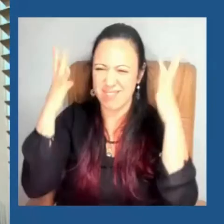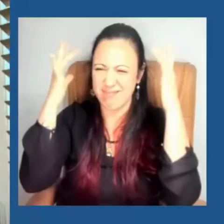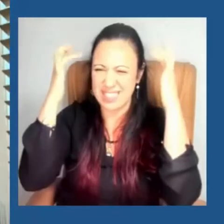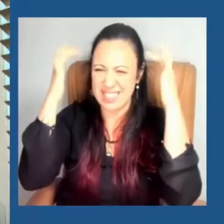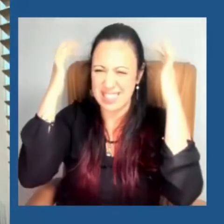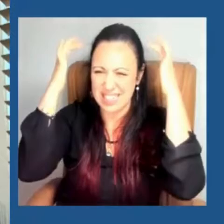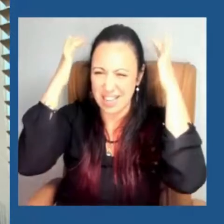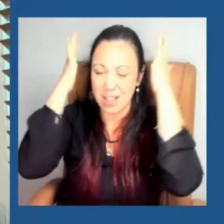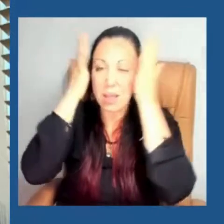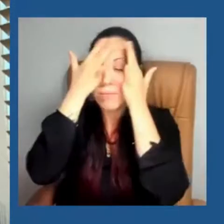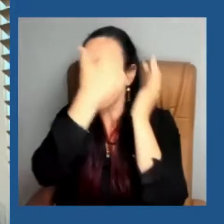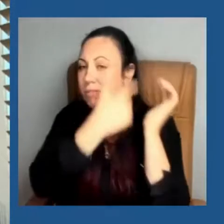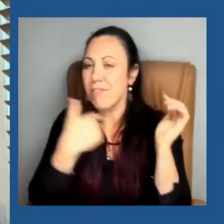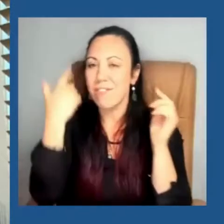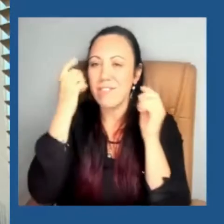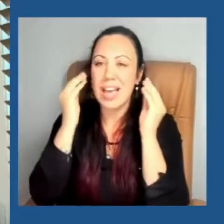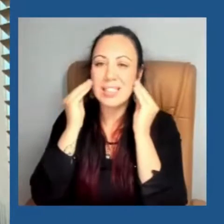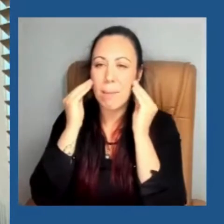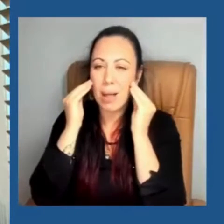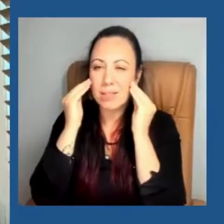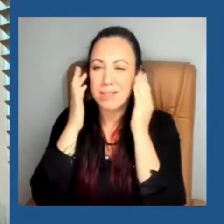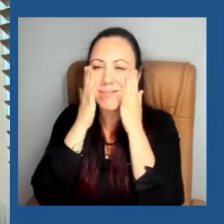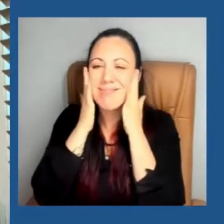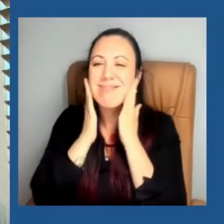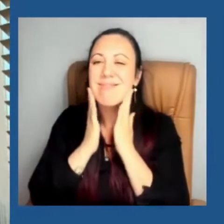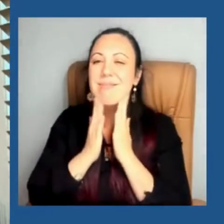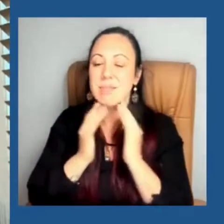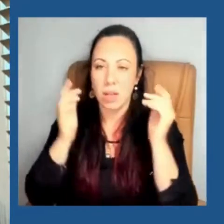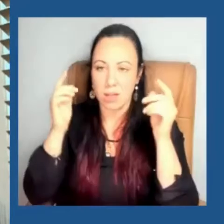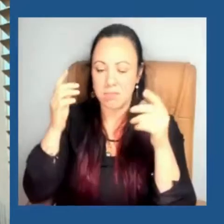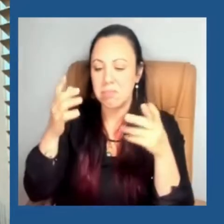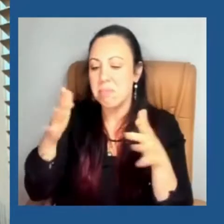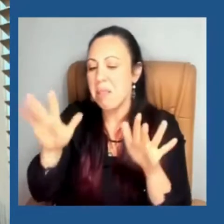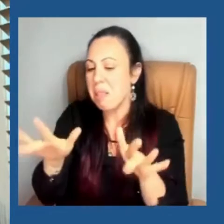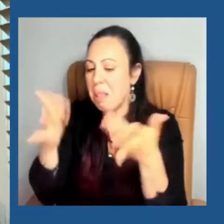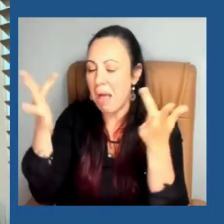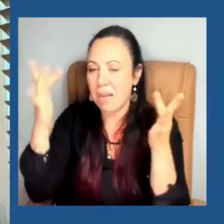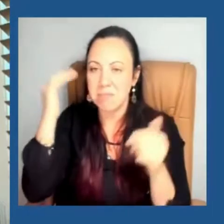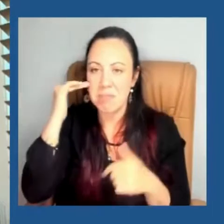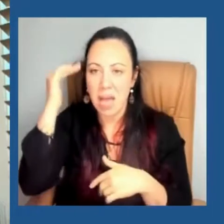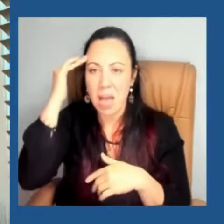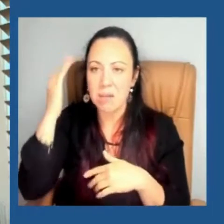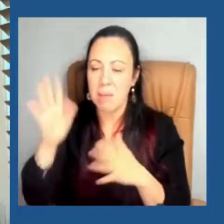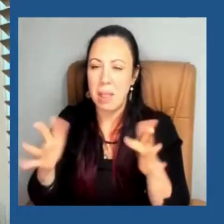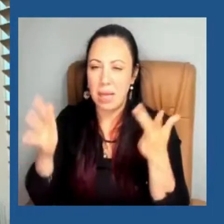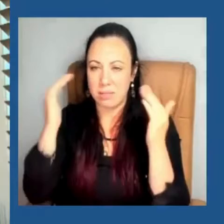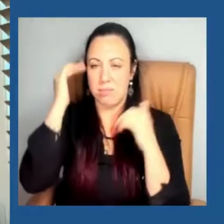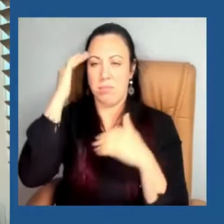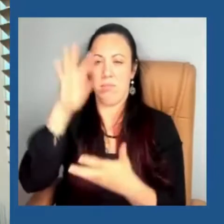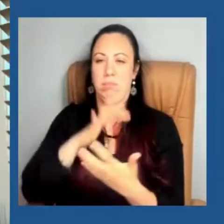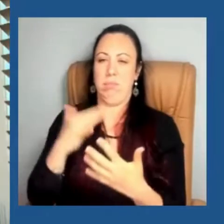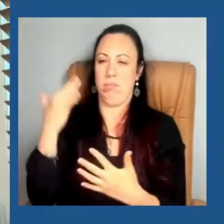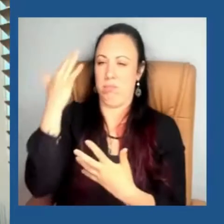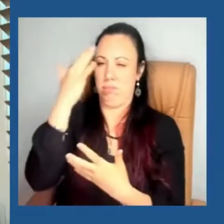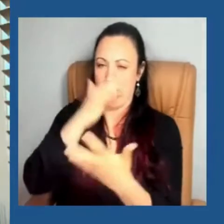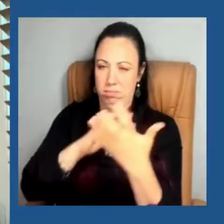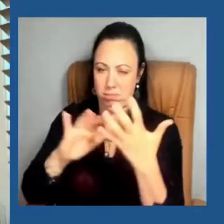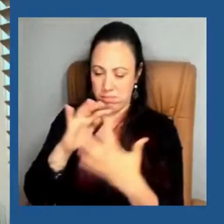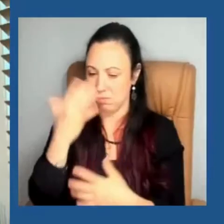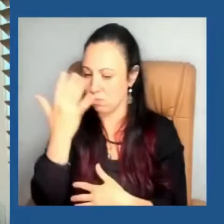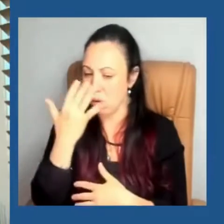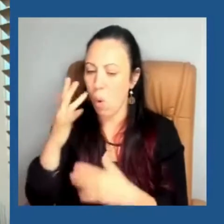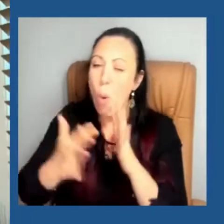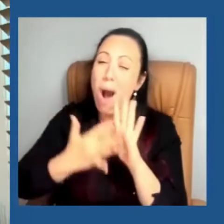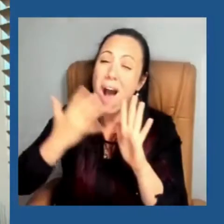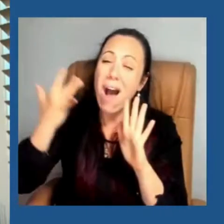face muscles during the procedure, mild headaches or brief lightheadedness, dizziness, and more rarely,